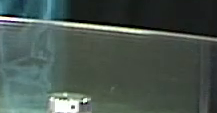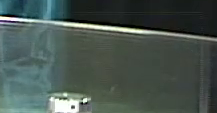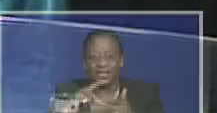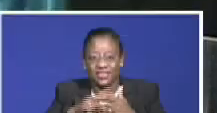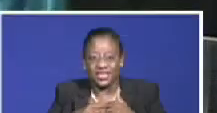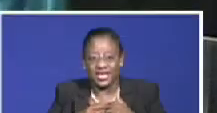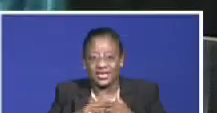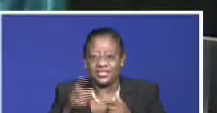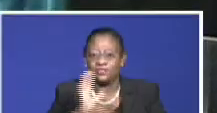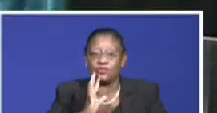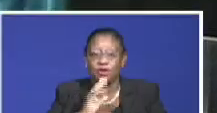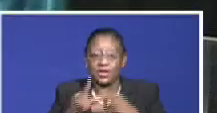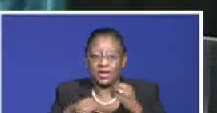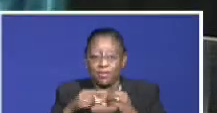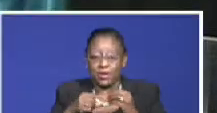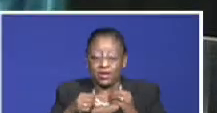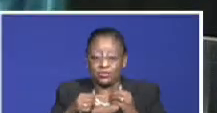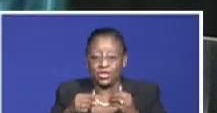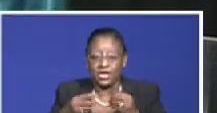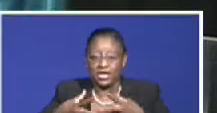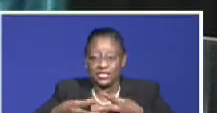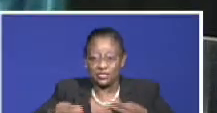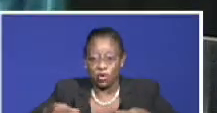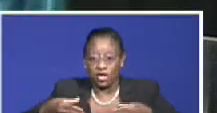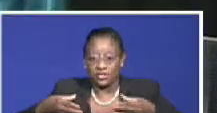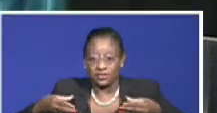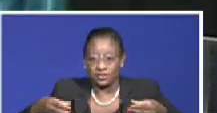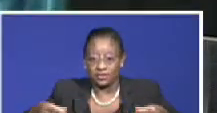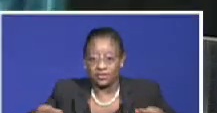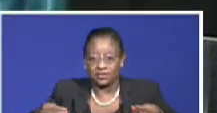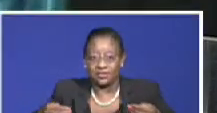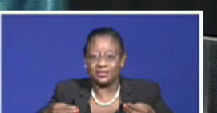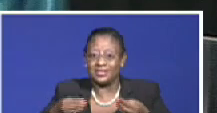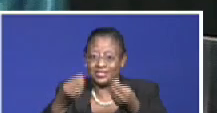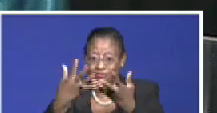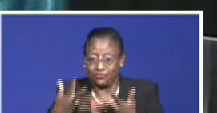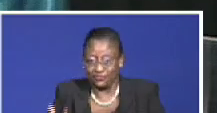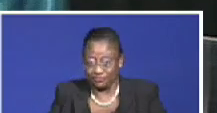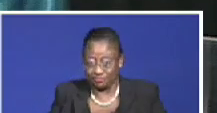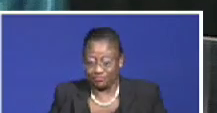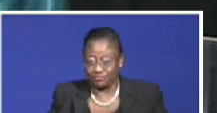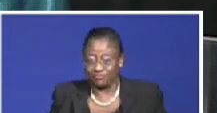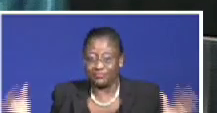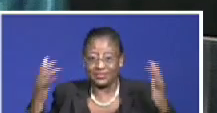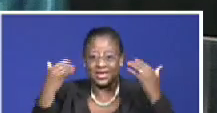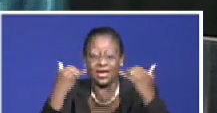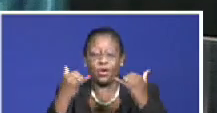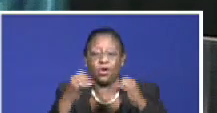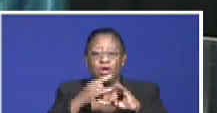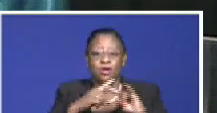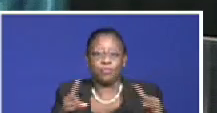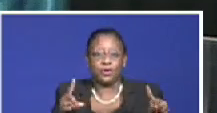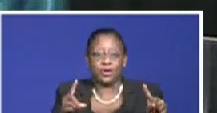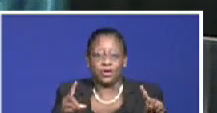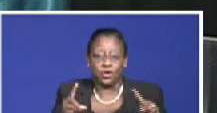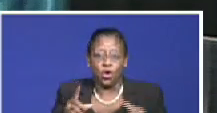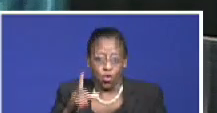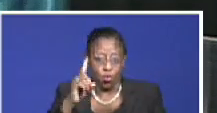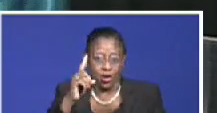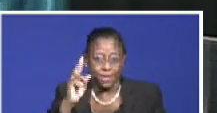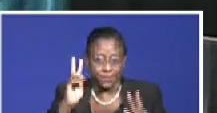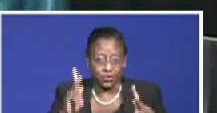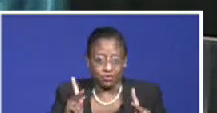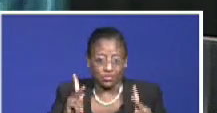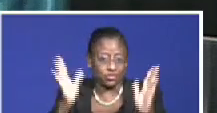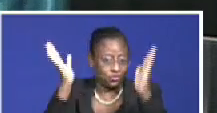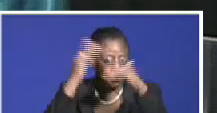A booming industry back in the day, sponging has long faded off the scene. But as LaDawn Davis tells us, a local entrepreneur is